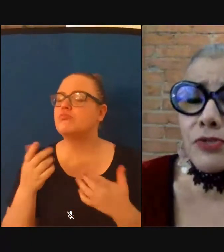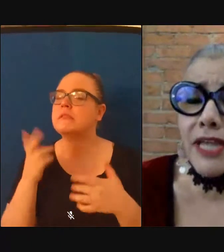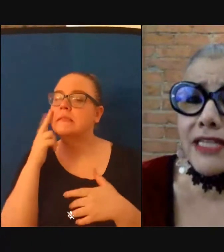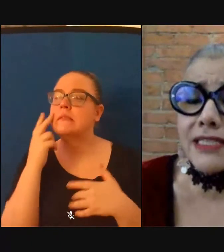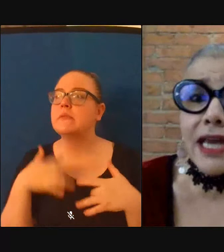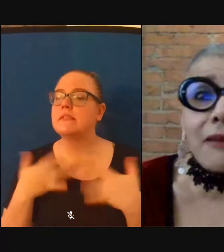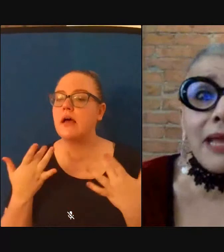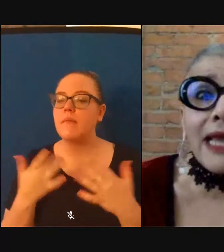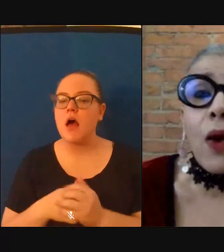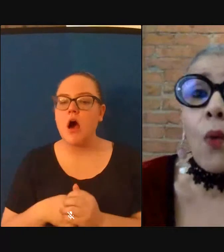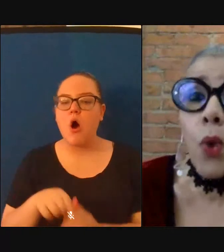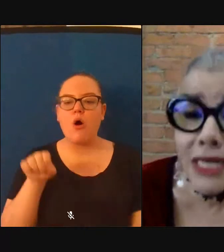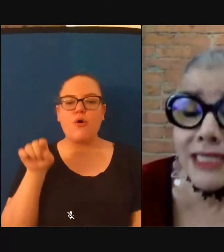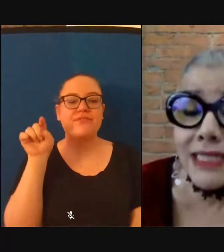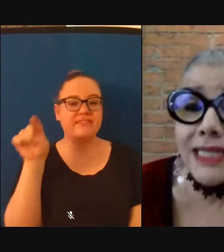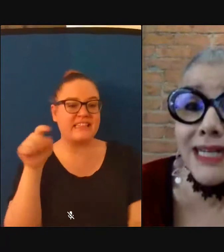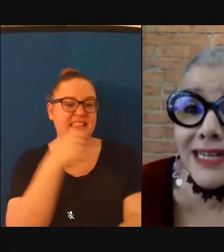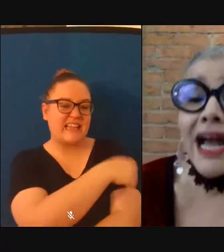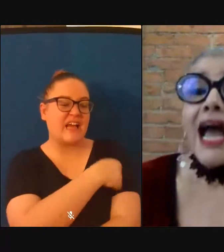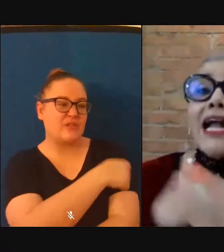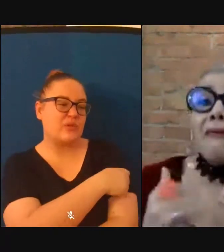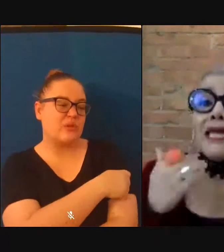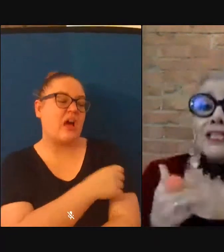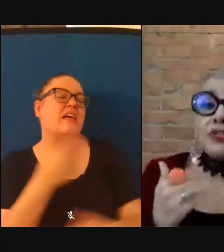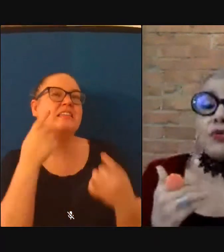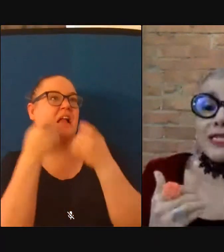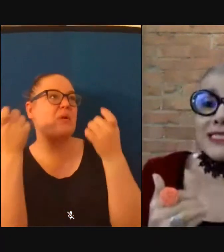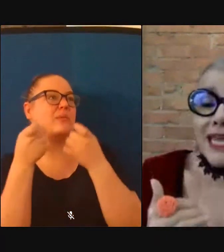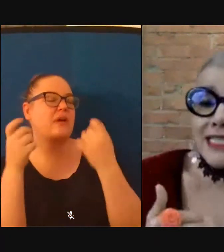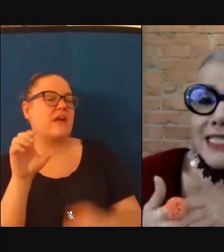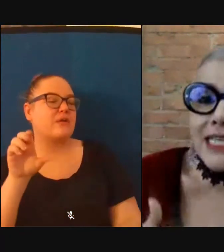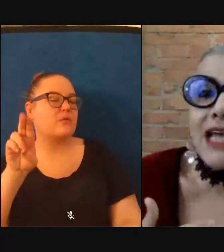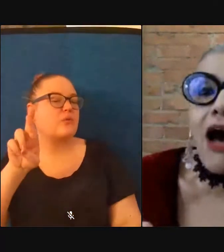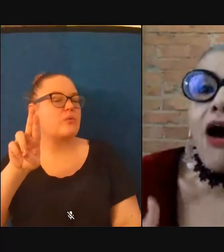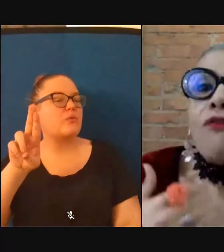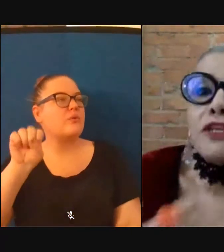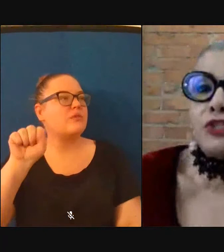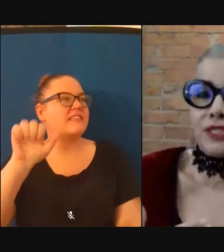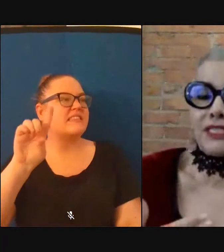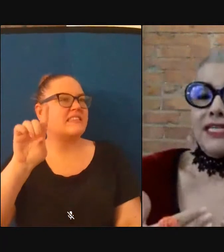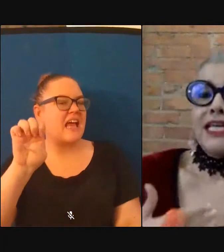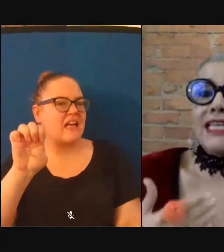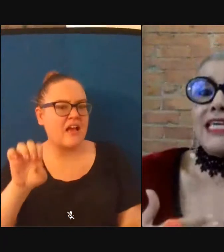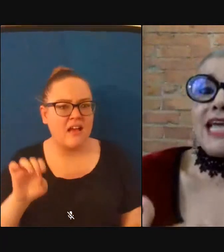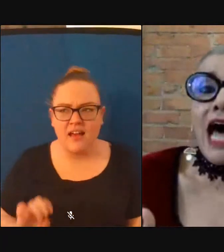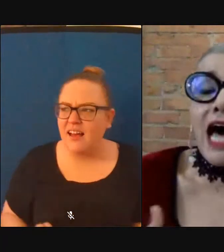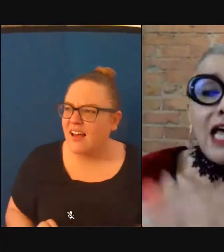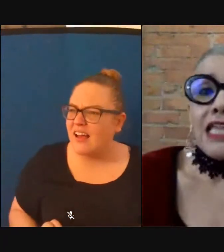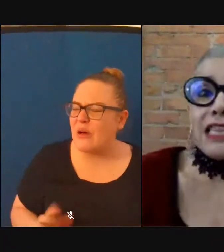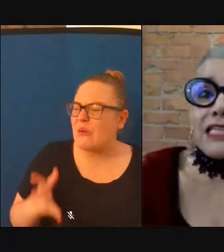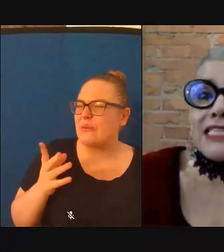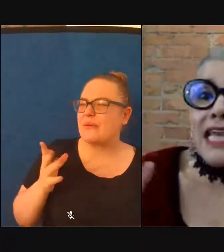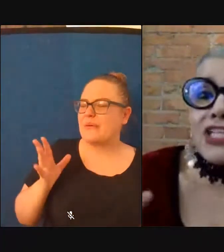celebrate the Crusades. And I'm like, what? Coming into the United States, these are officials. These